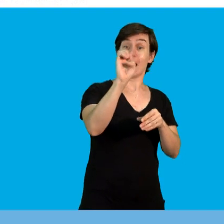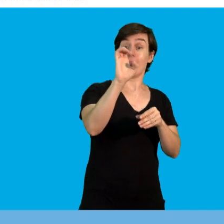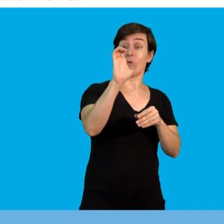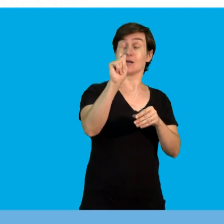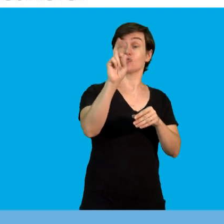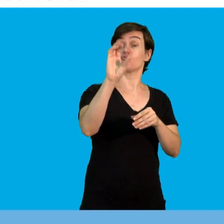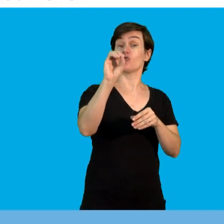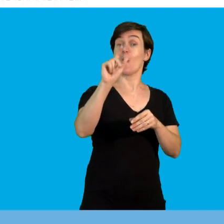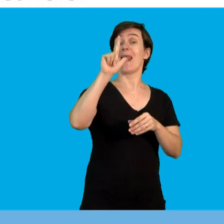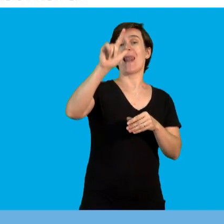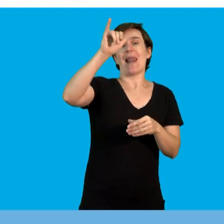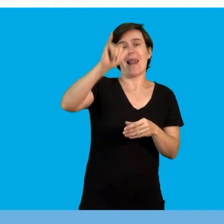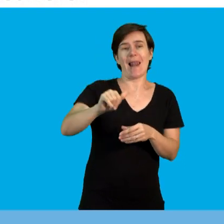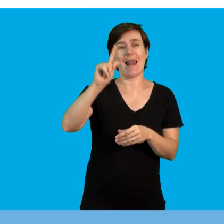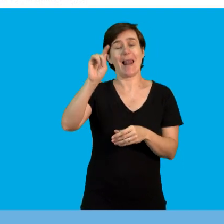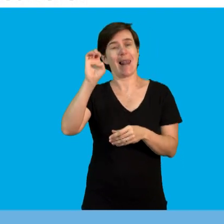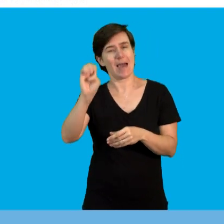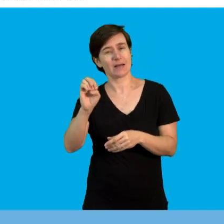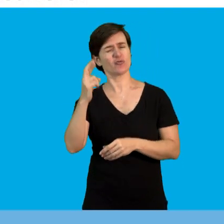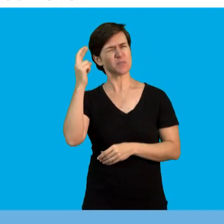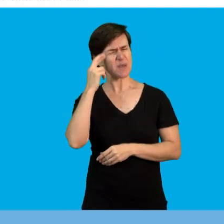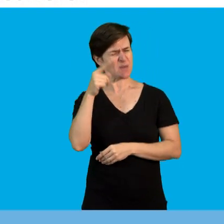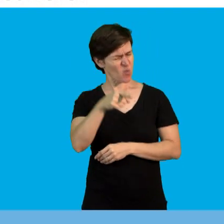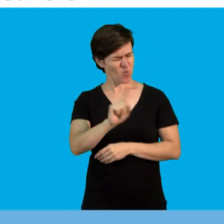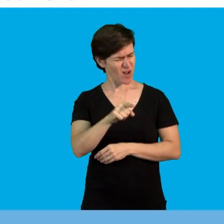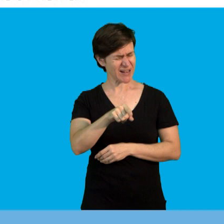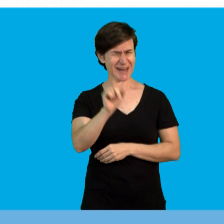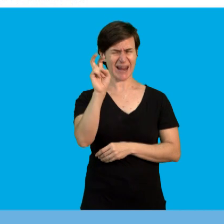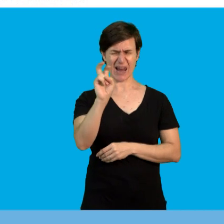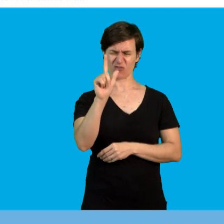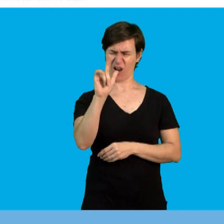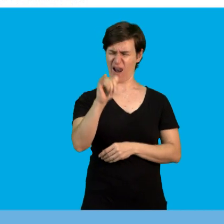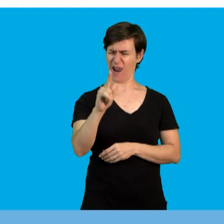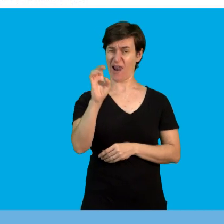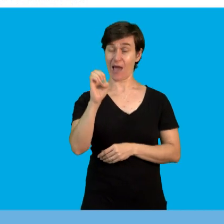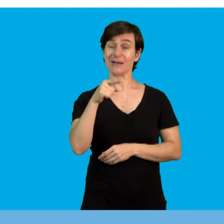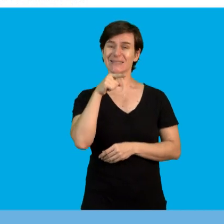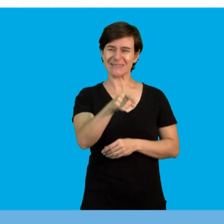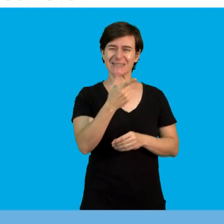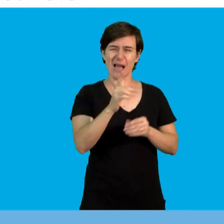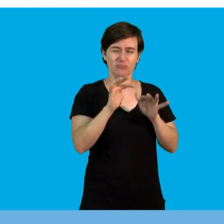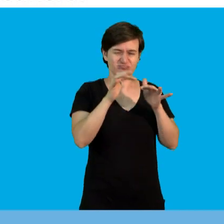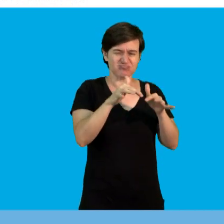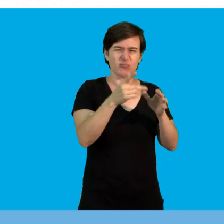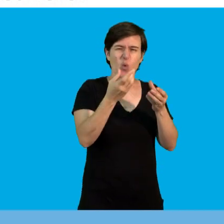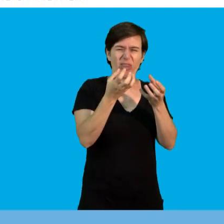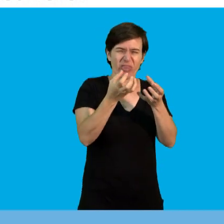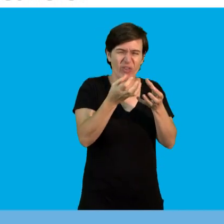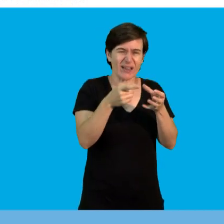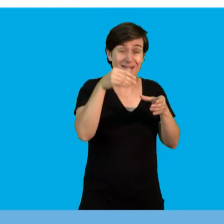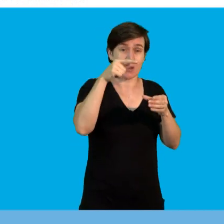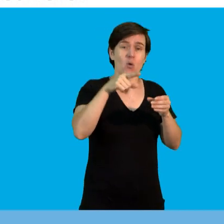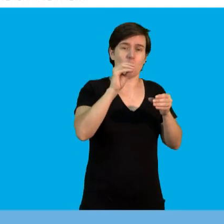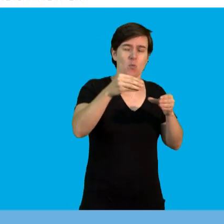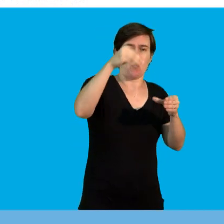Remember, this is a solution or a paste that is used to conduct electricity. In this case, we had